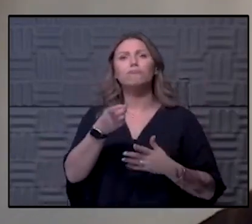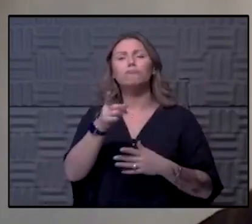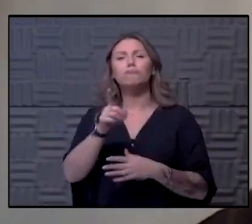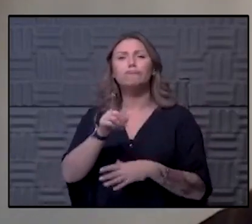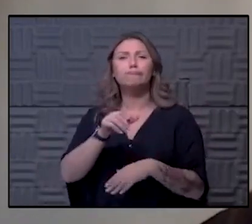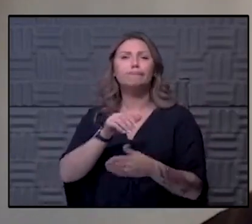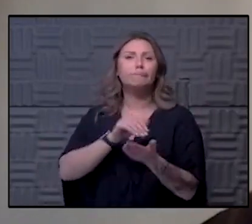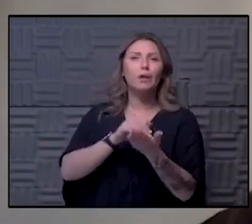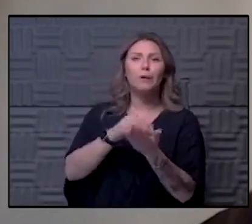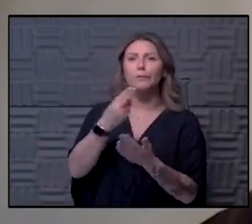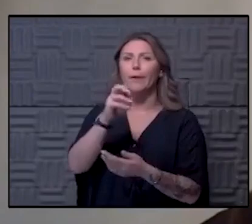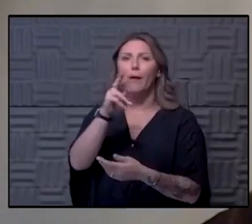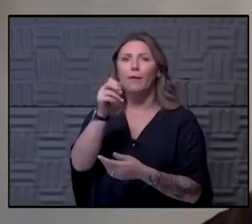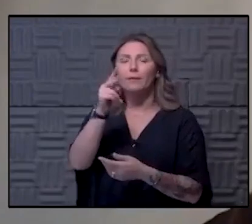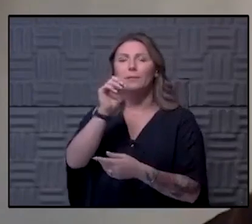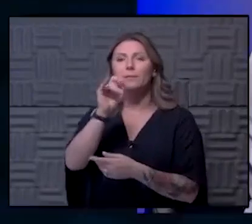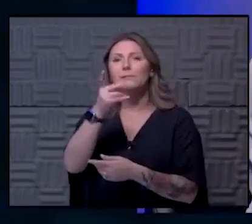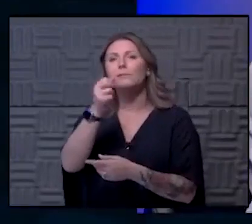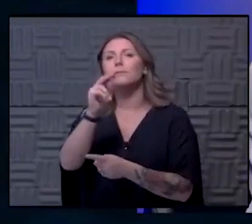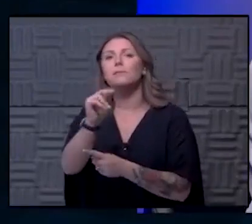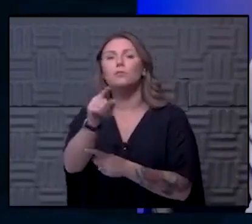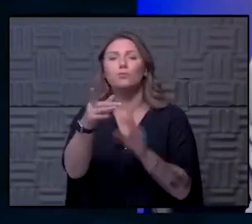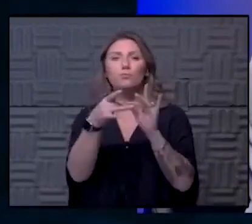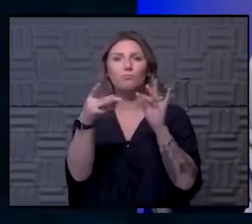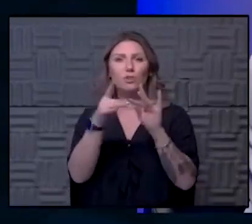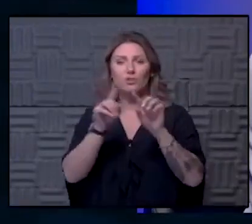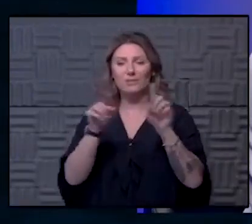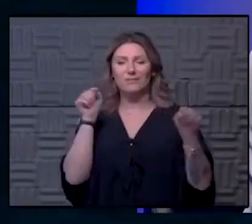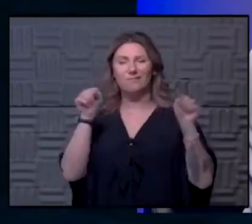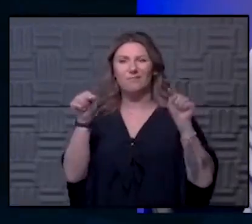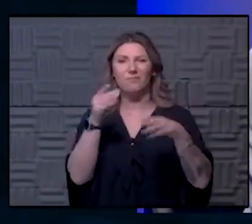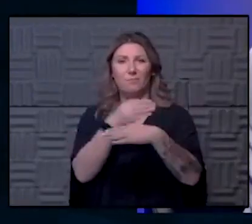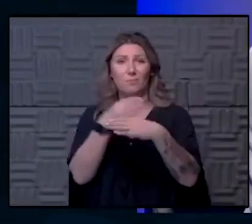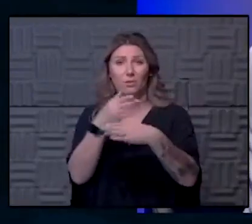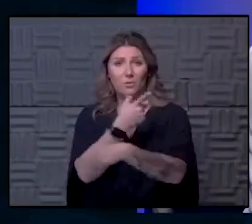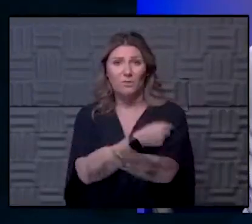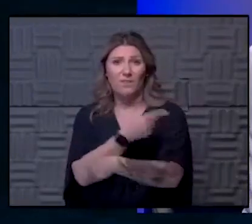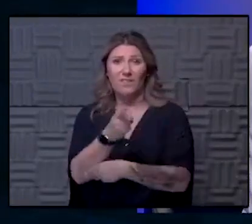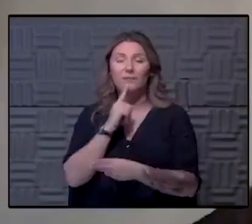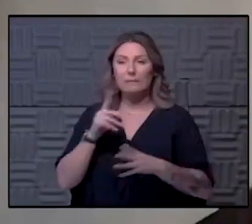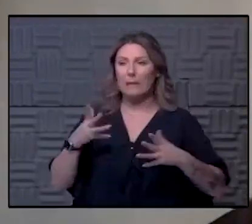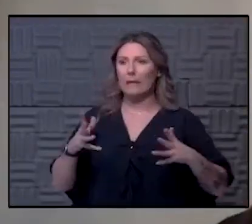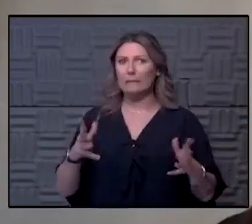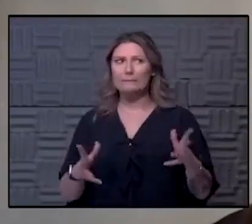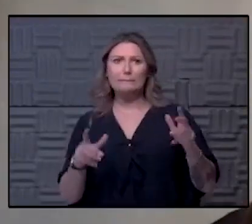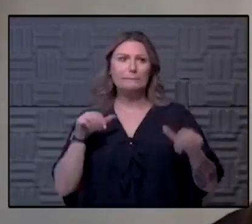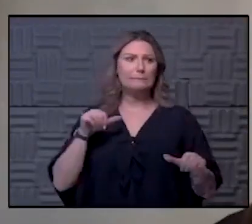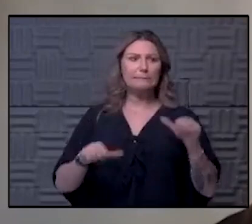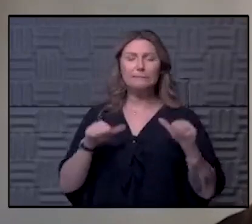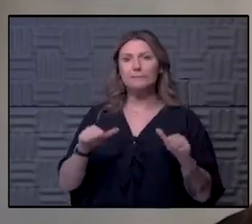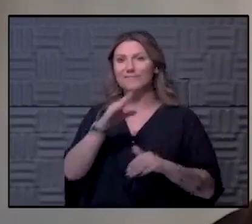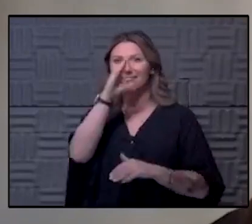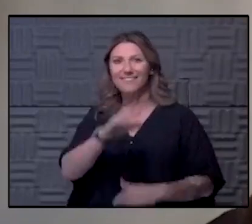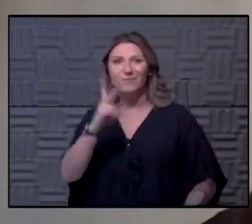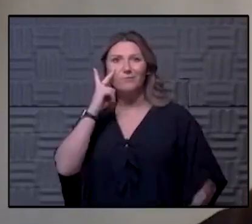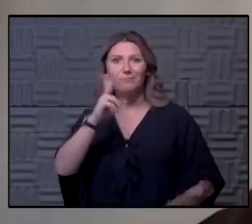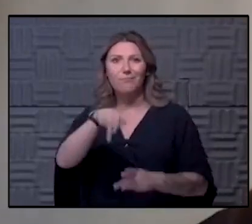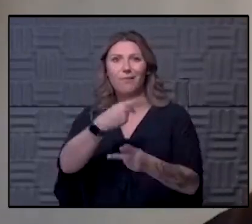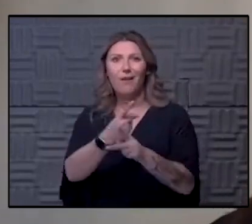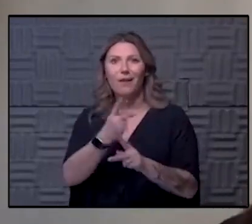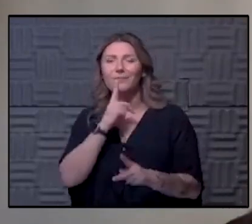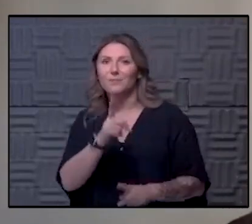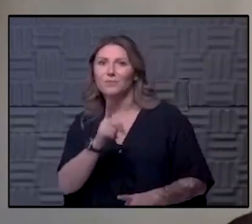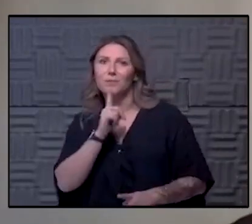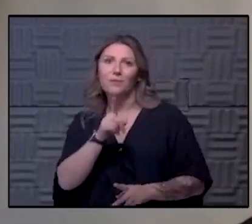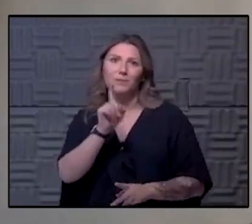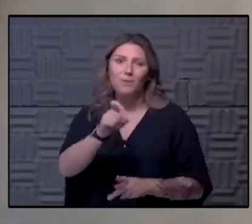the difference between different vaccines, which is excellent. But I think that's the big hesitation, is that no one's ever seen something like this before. So are we really supposed